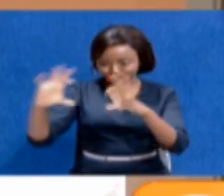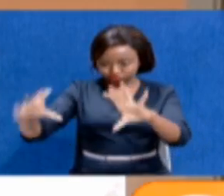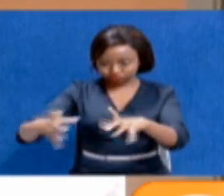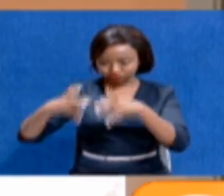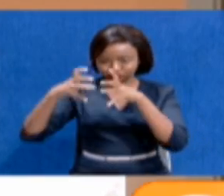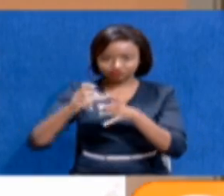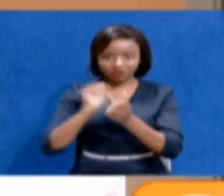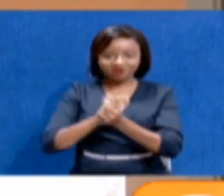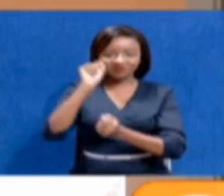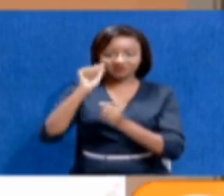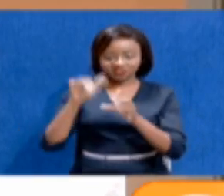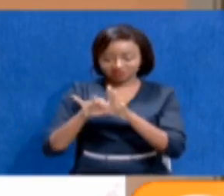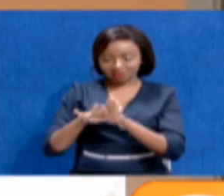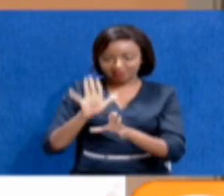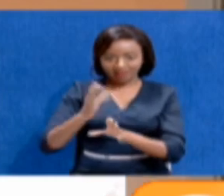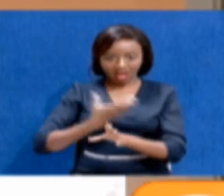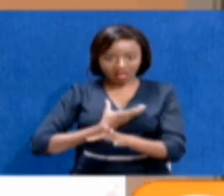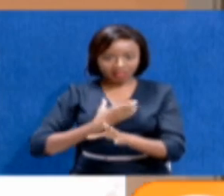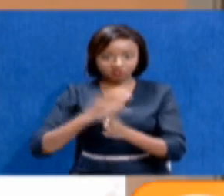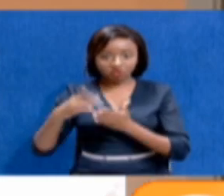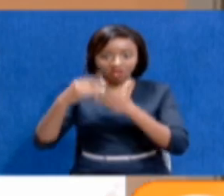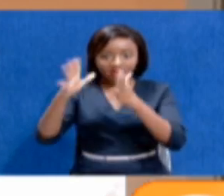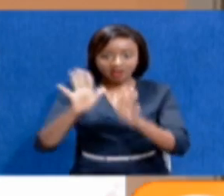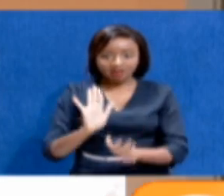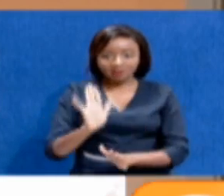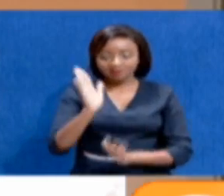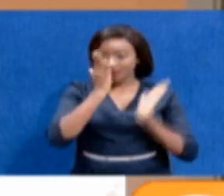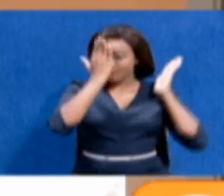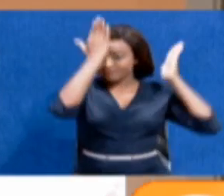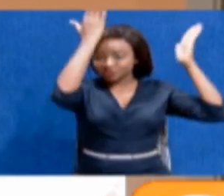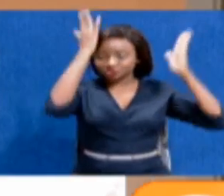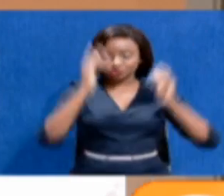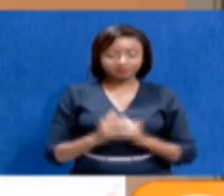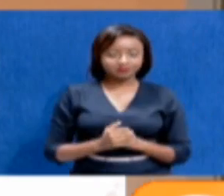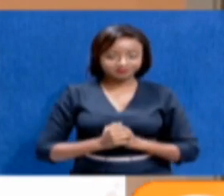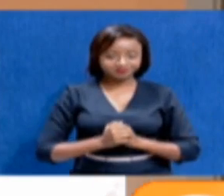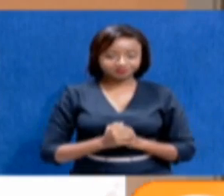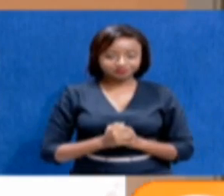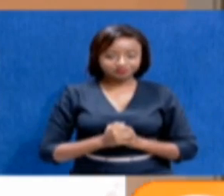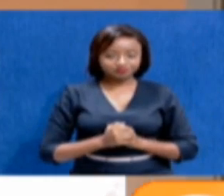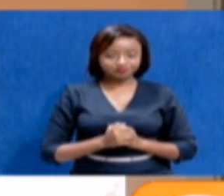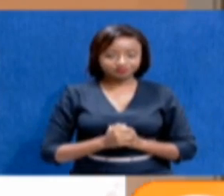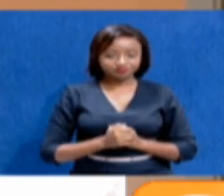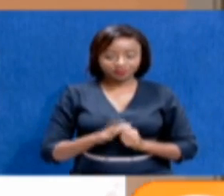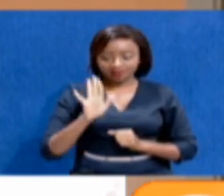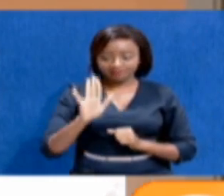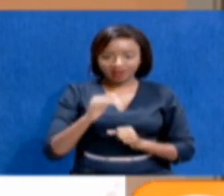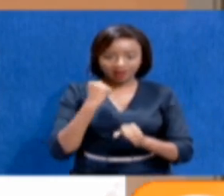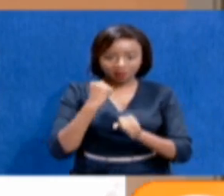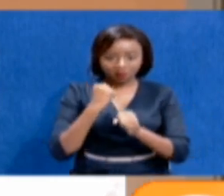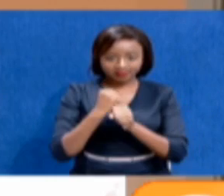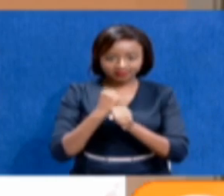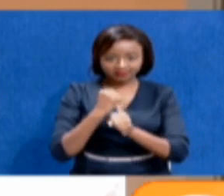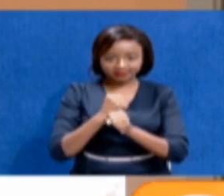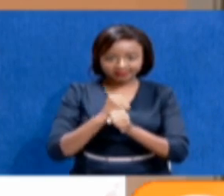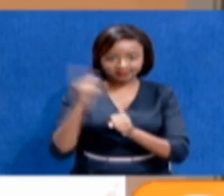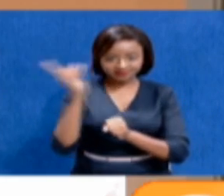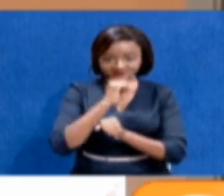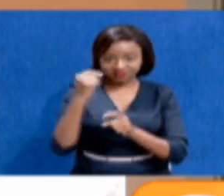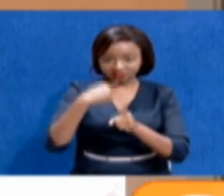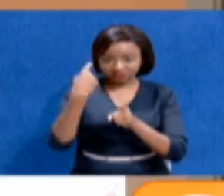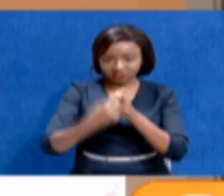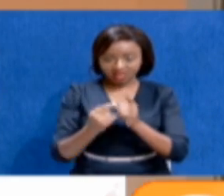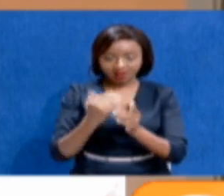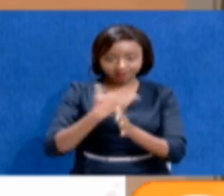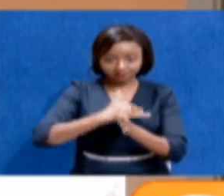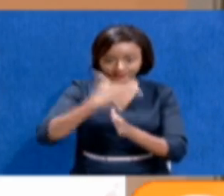headed by Nyeri Diocese Archbishop Anthony Muheria. The team, whose term ends at the end of the year, is tasked with